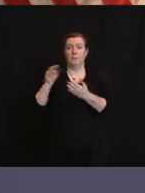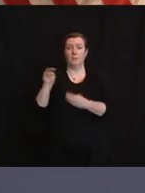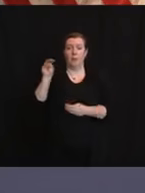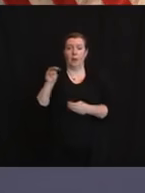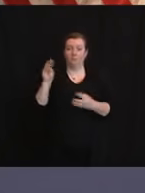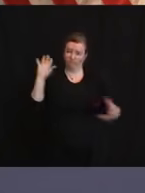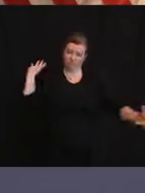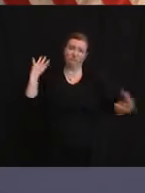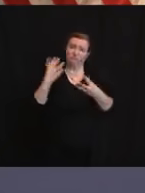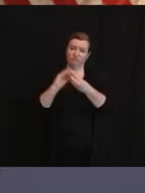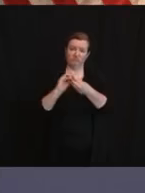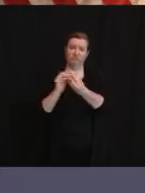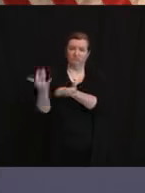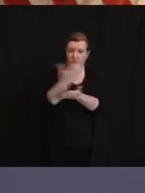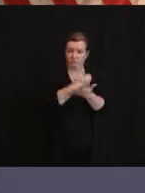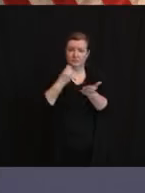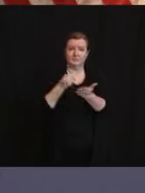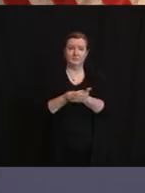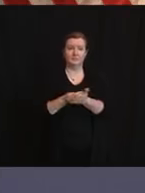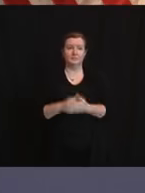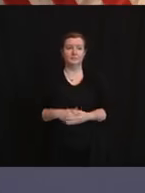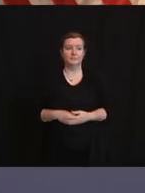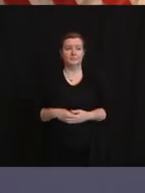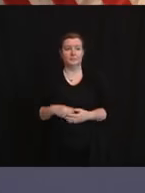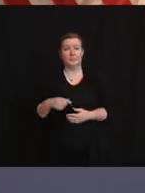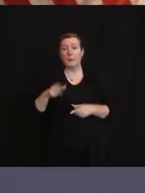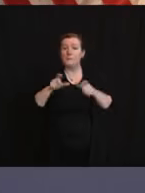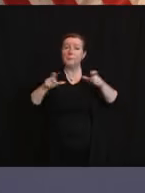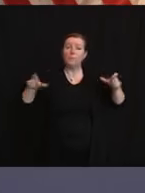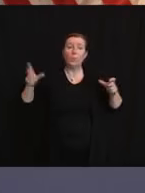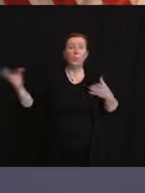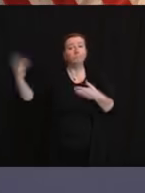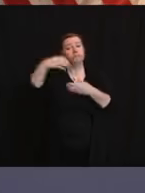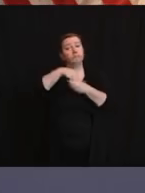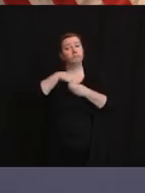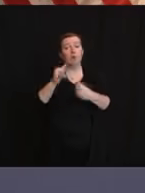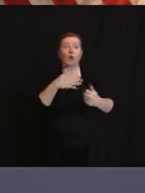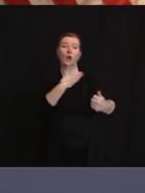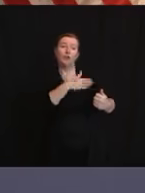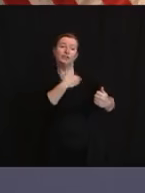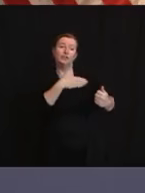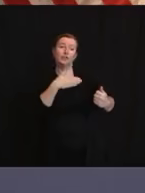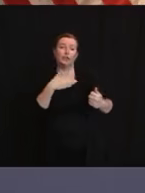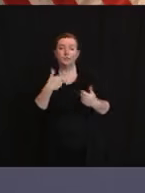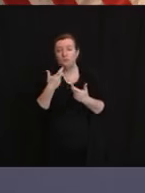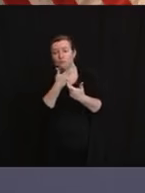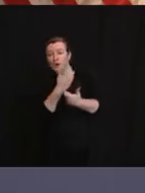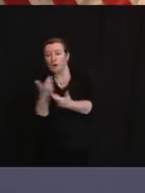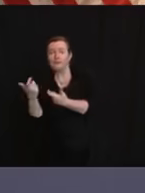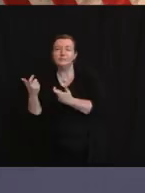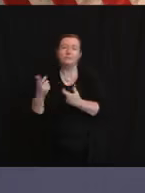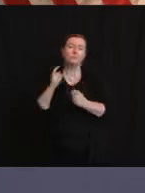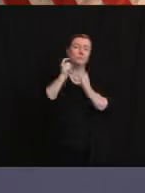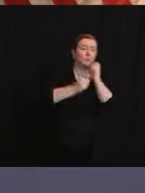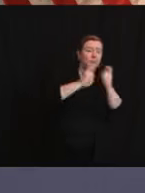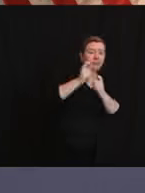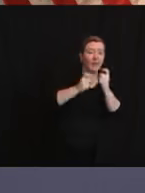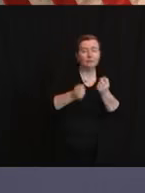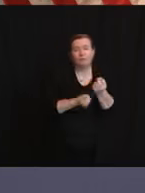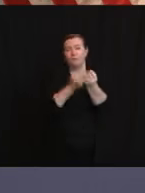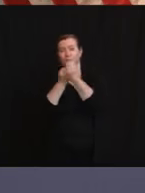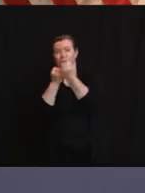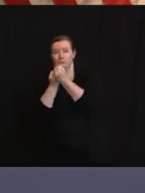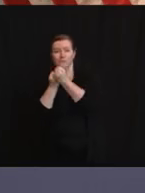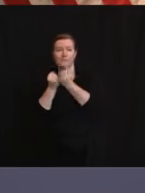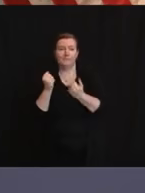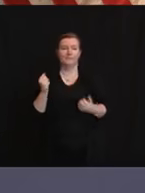participants, to the cavalcade of stars who joined you for that concert, and to each and every one of you out there who have supported it and continue to support it. We